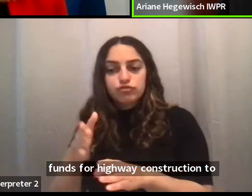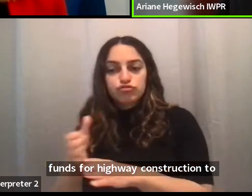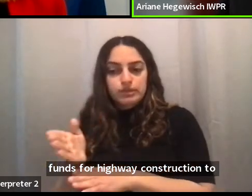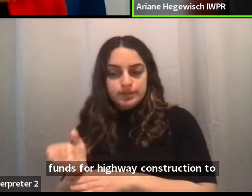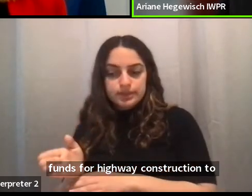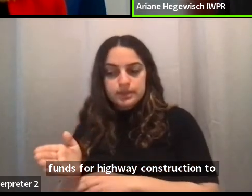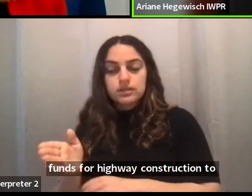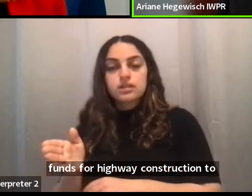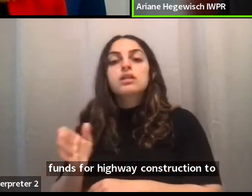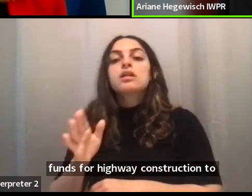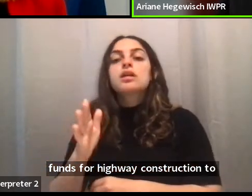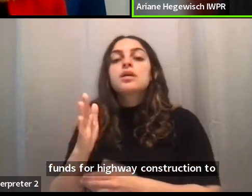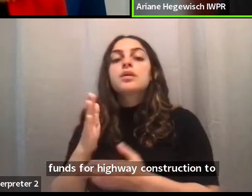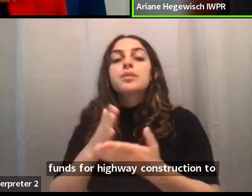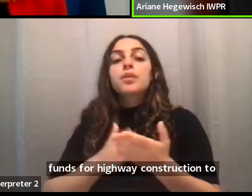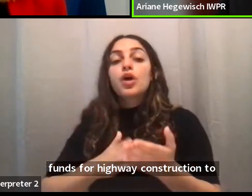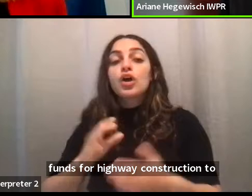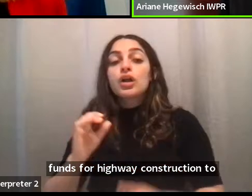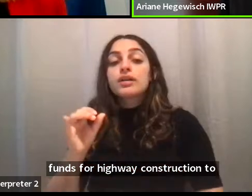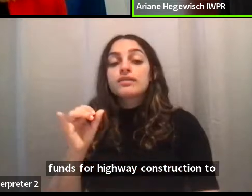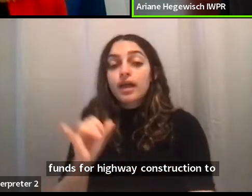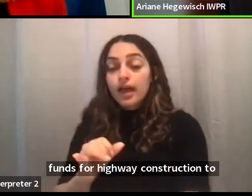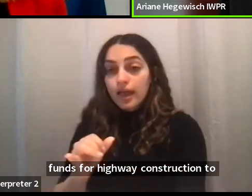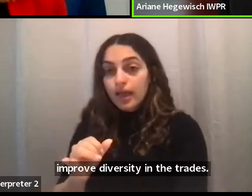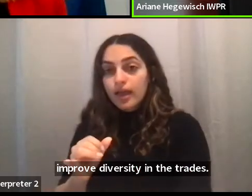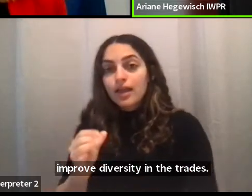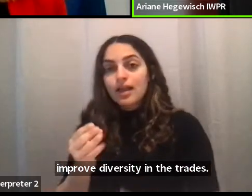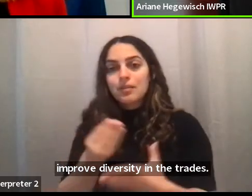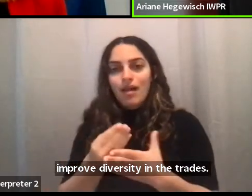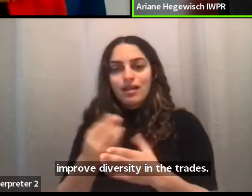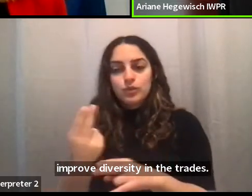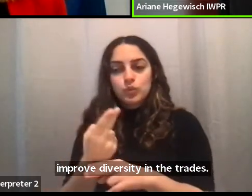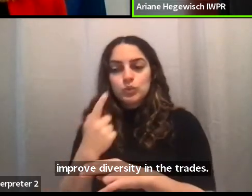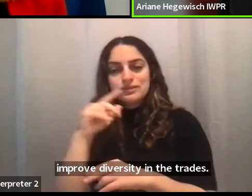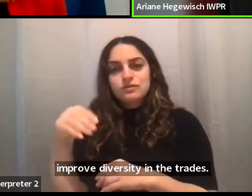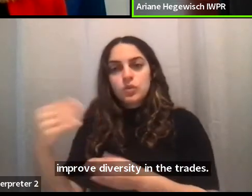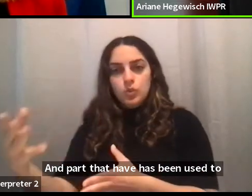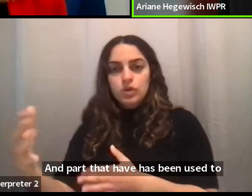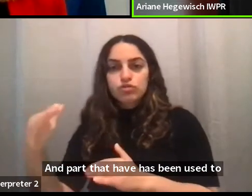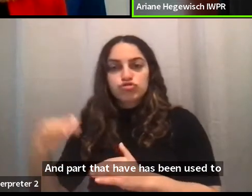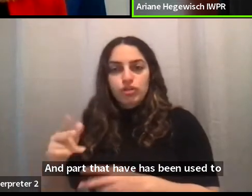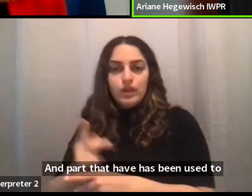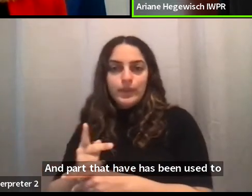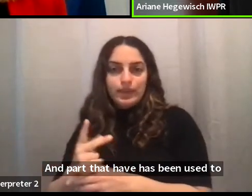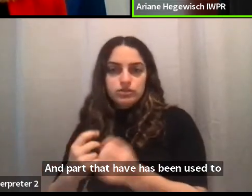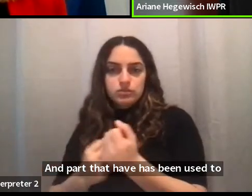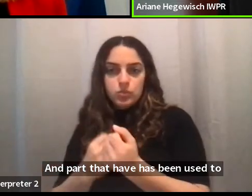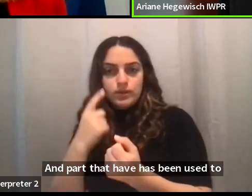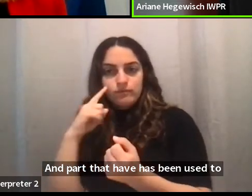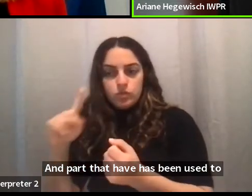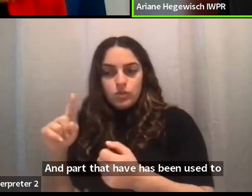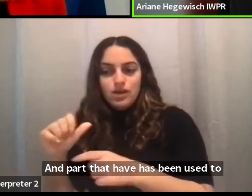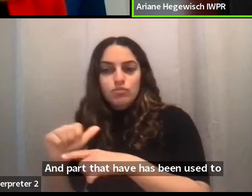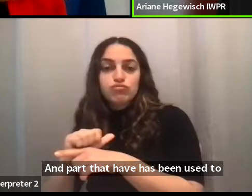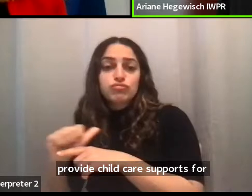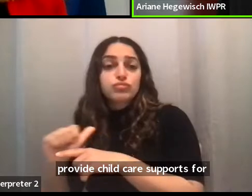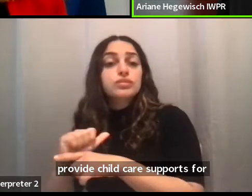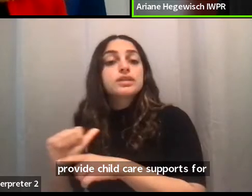and part of that is being used to provide childcare supports for apprentices